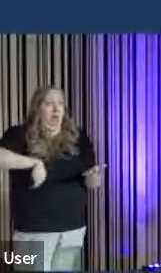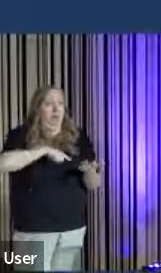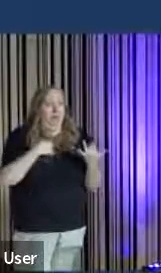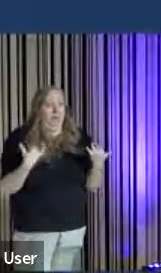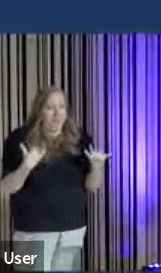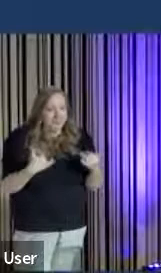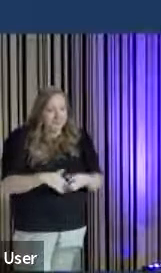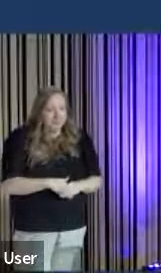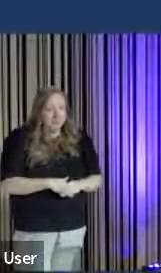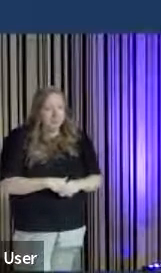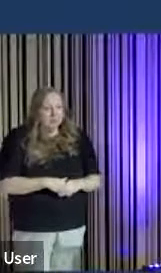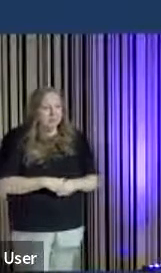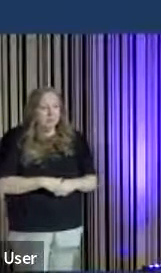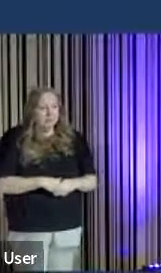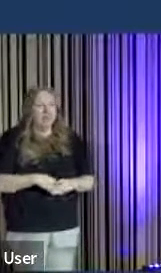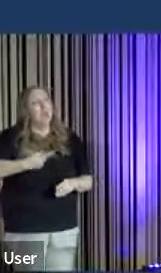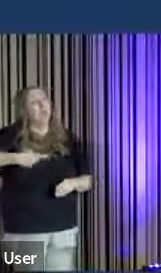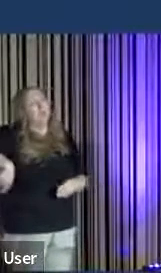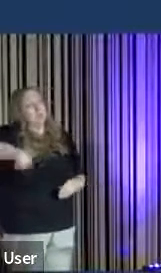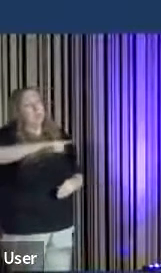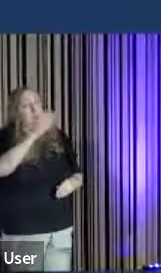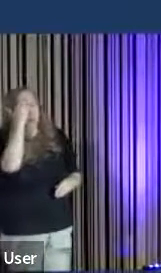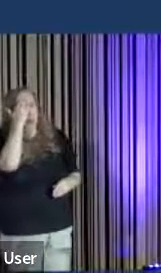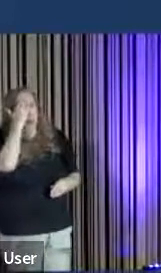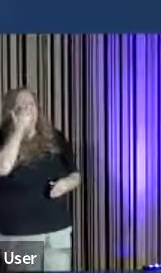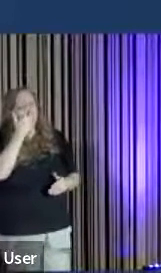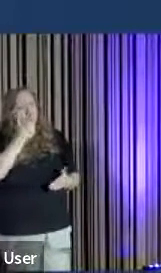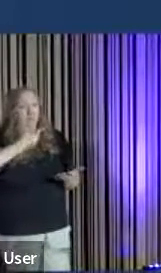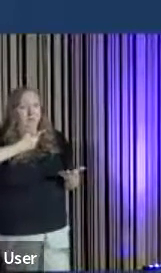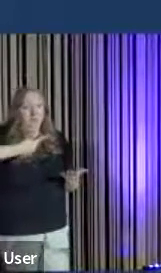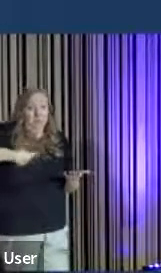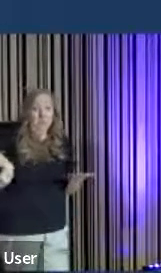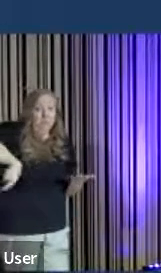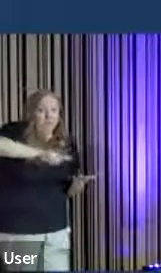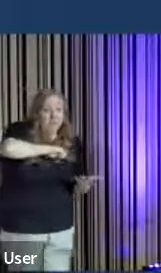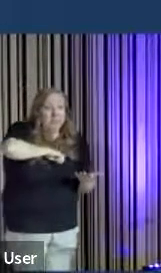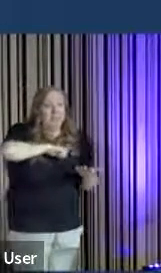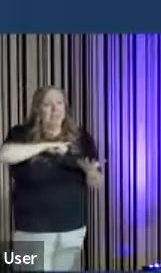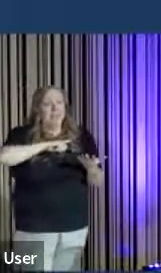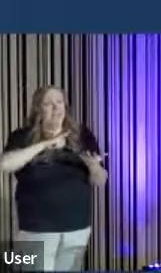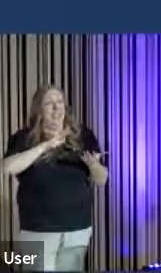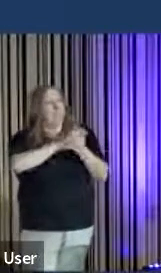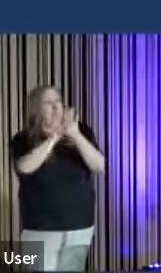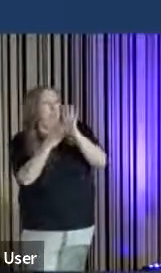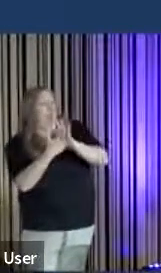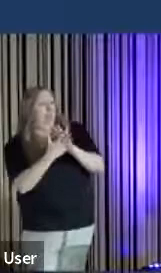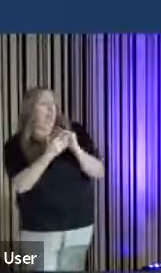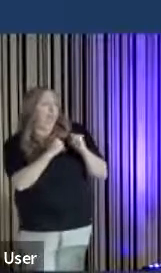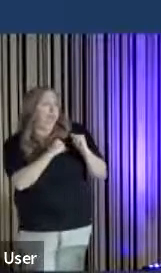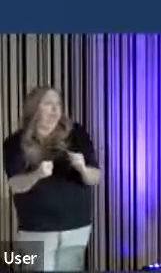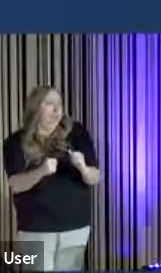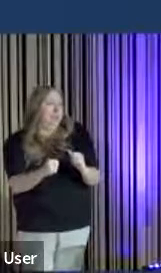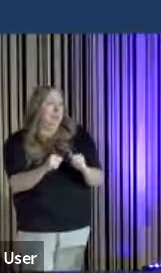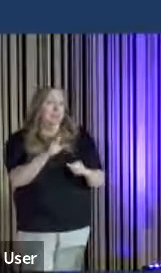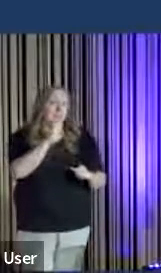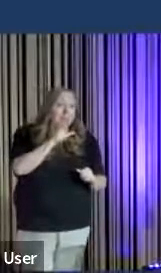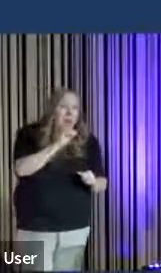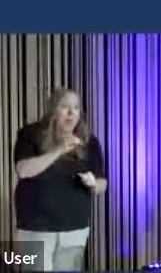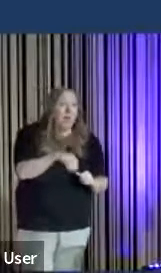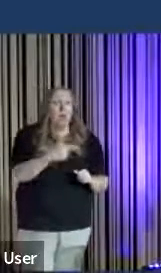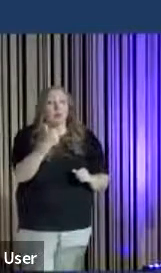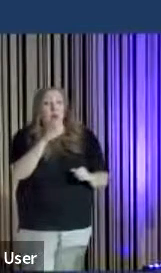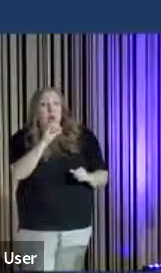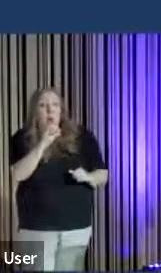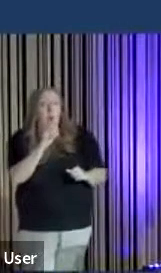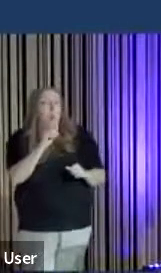become incredibly powerful as a biogeochemical power on our planet. We are making a lot